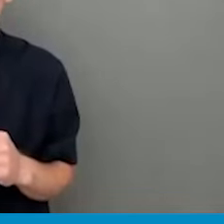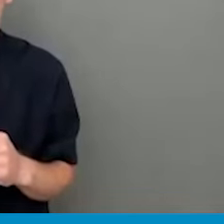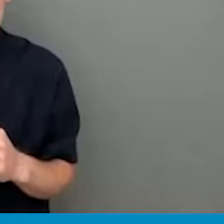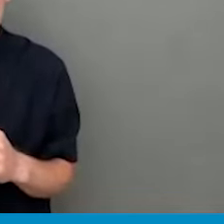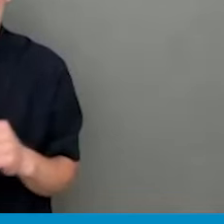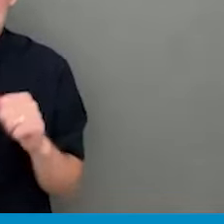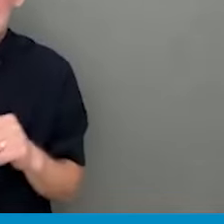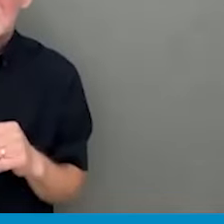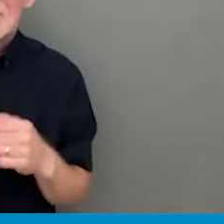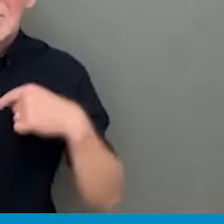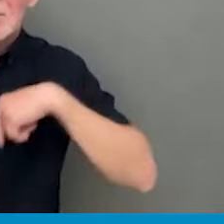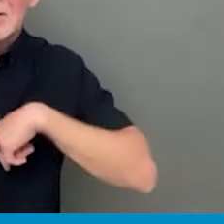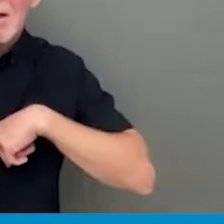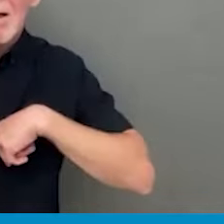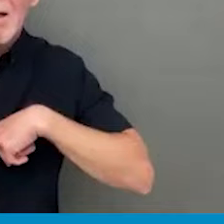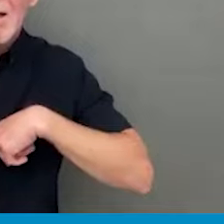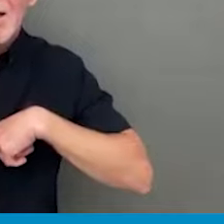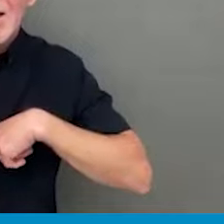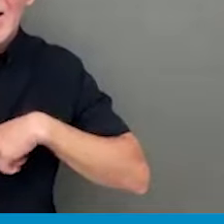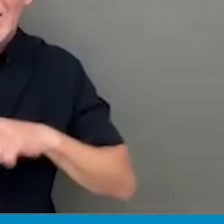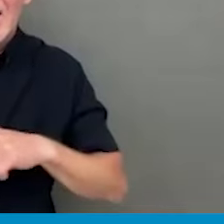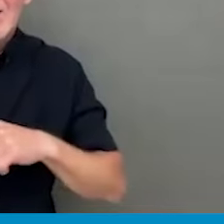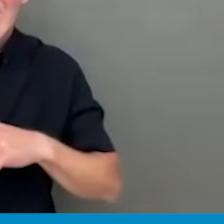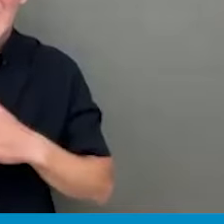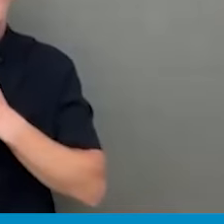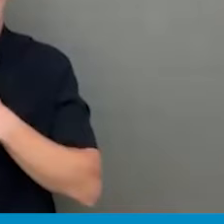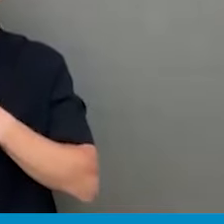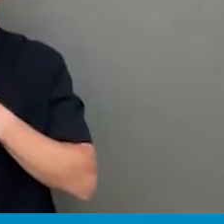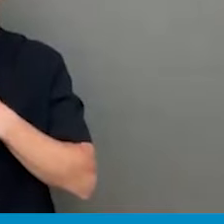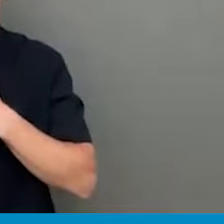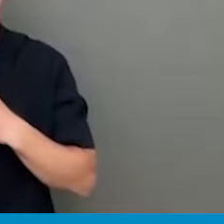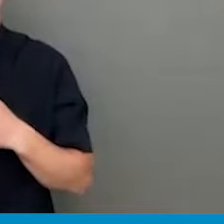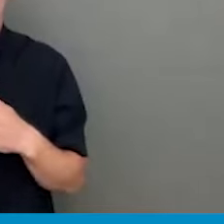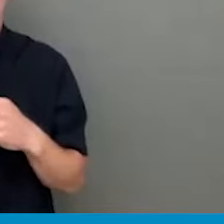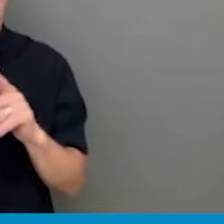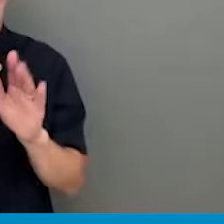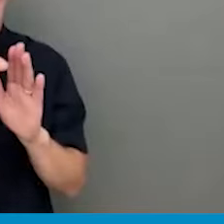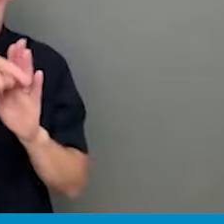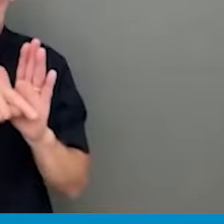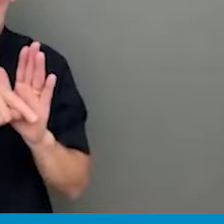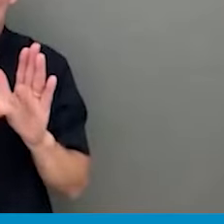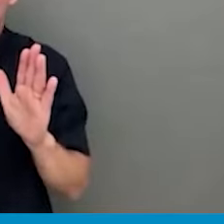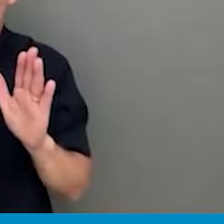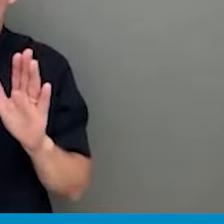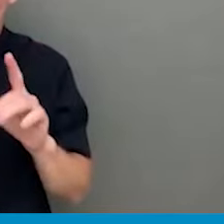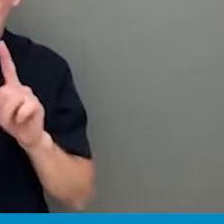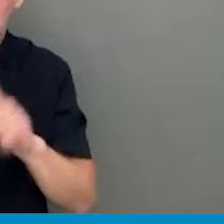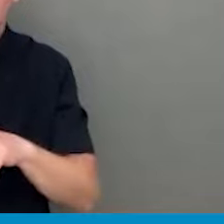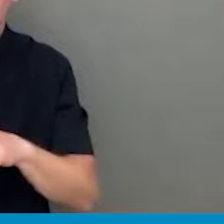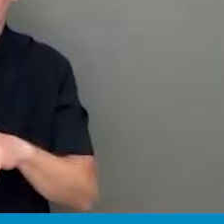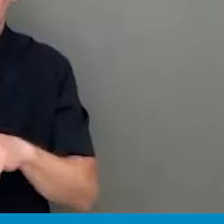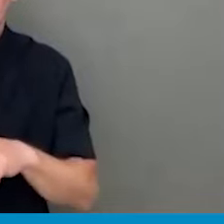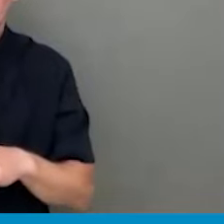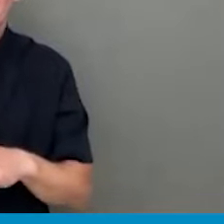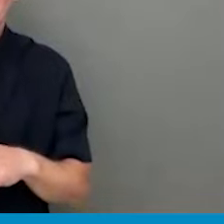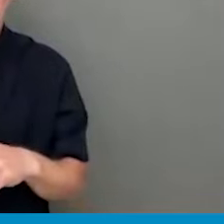finance law earmarking of a certain or ring fencing of a certain share of a government agency's